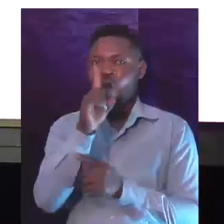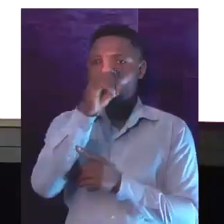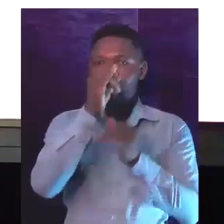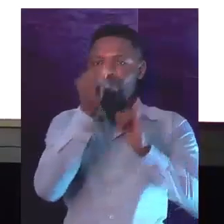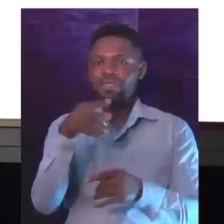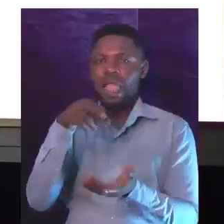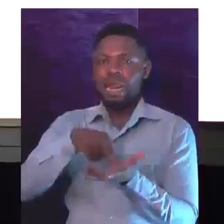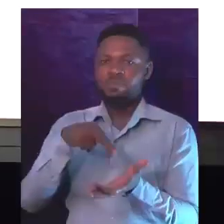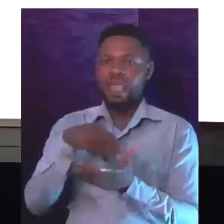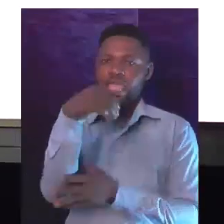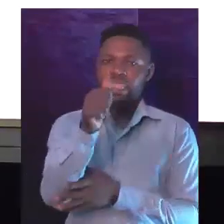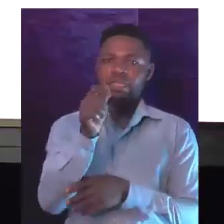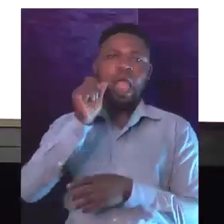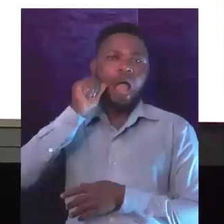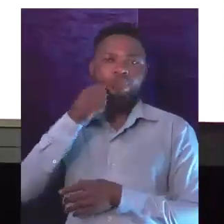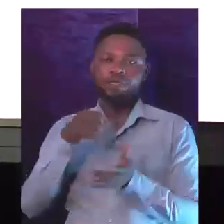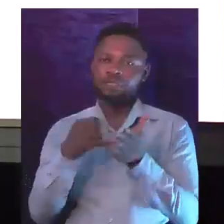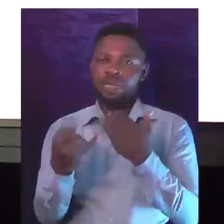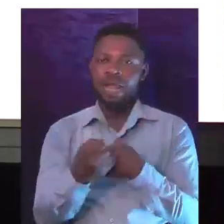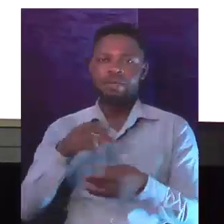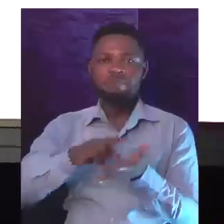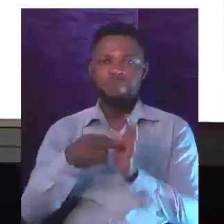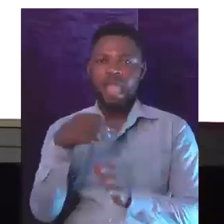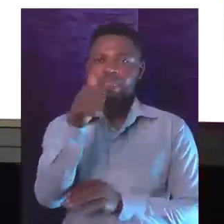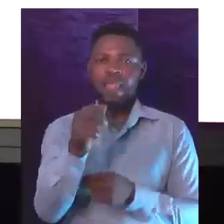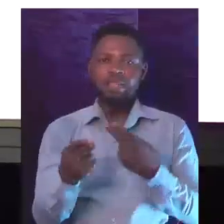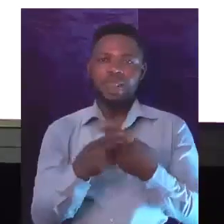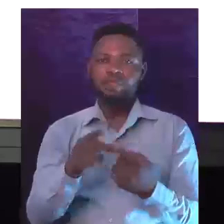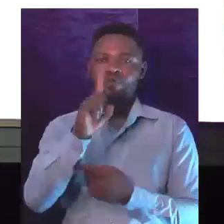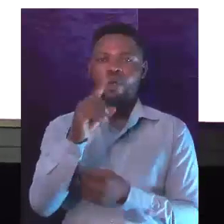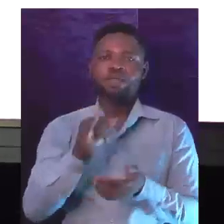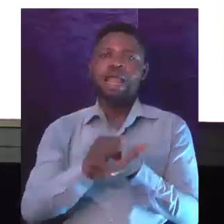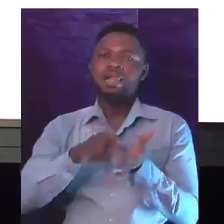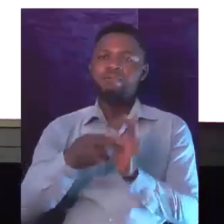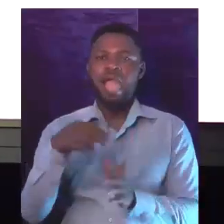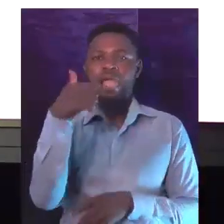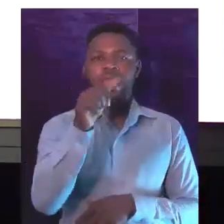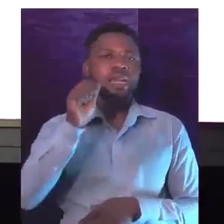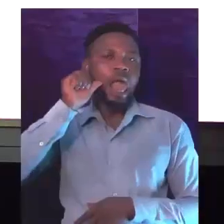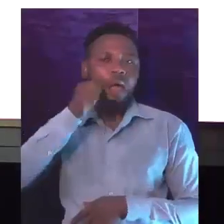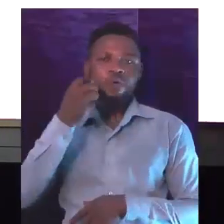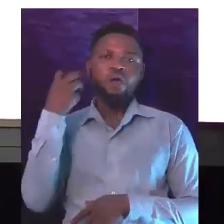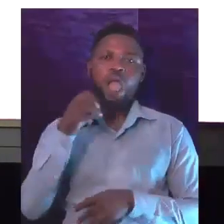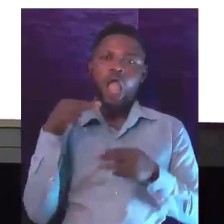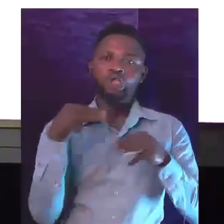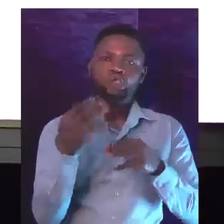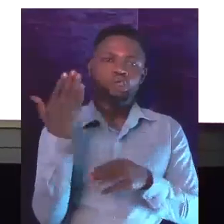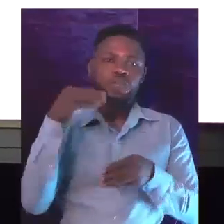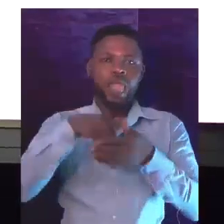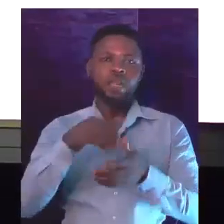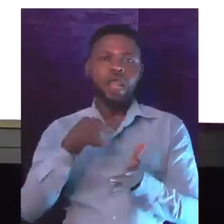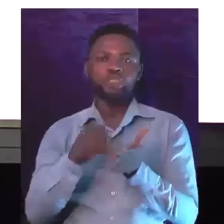10 apples. So January sales, one image, and that means 10 times 1, and that means 10 apples were sold